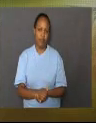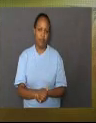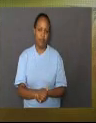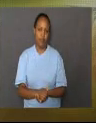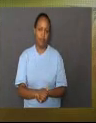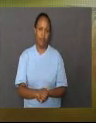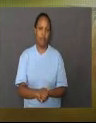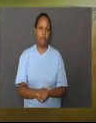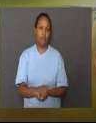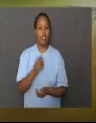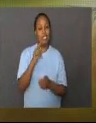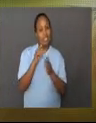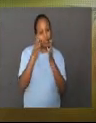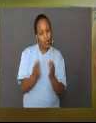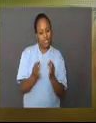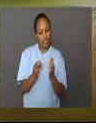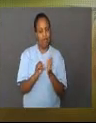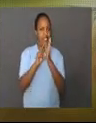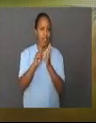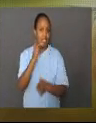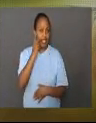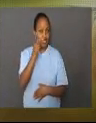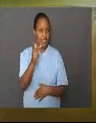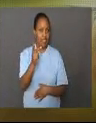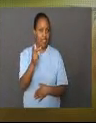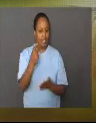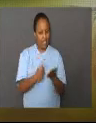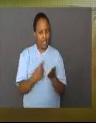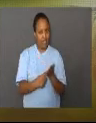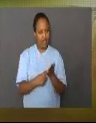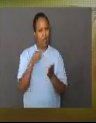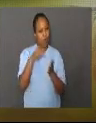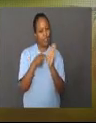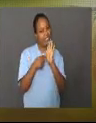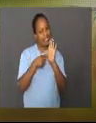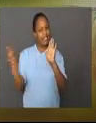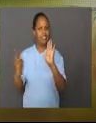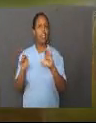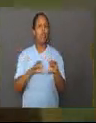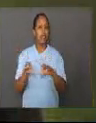some specific examples to clarify this point.